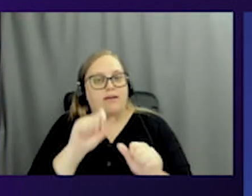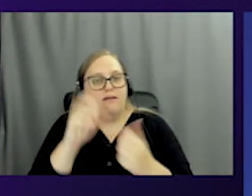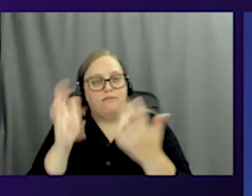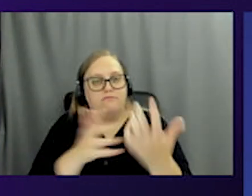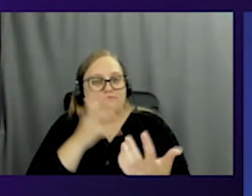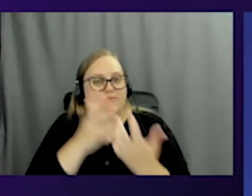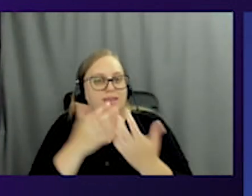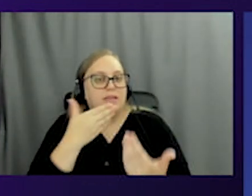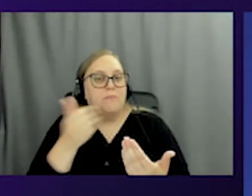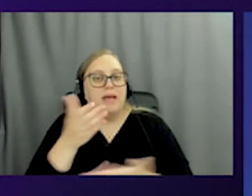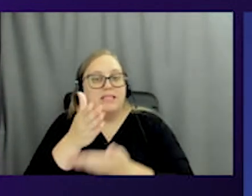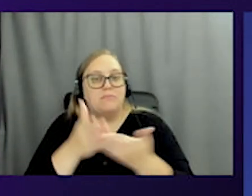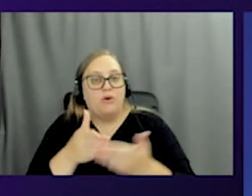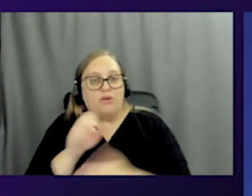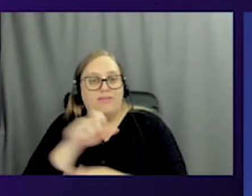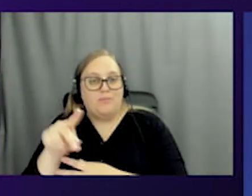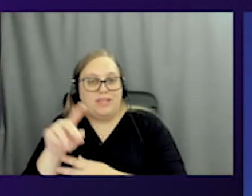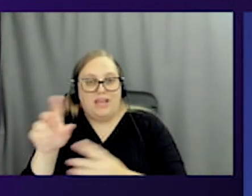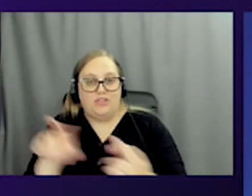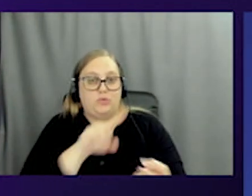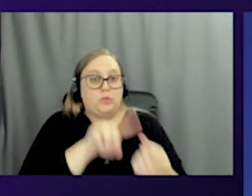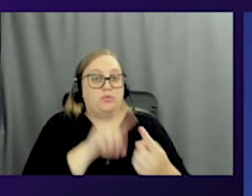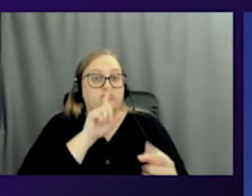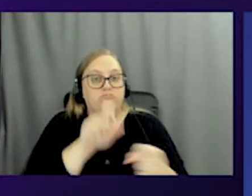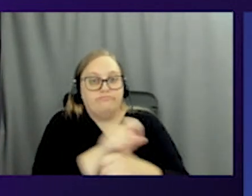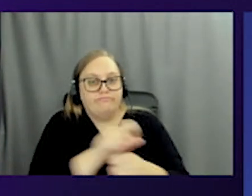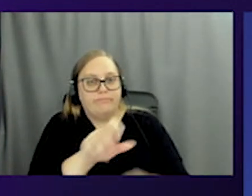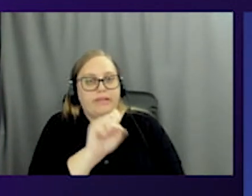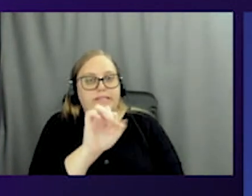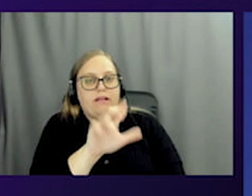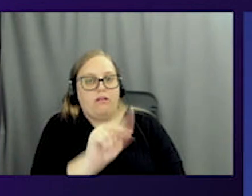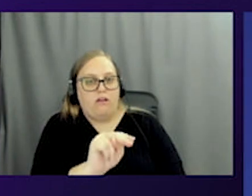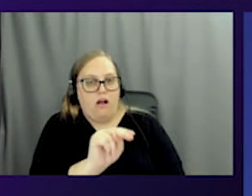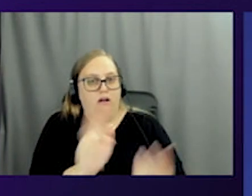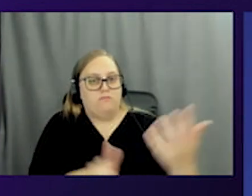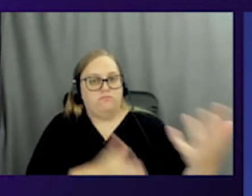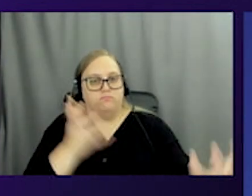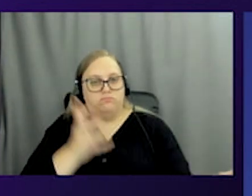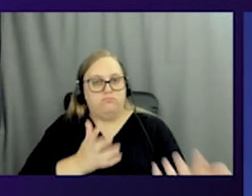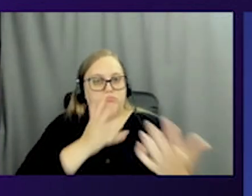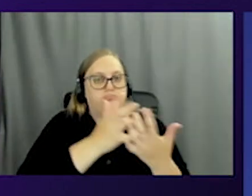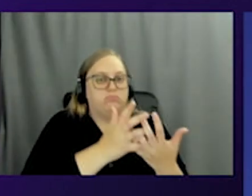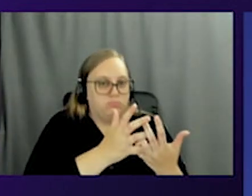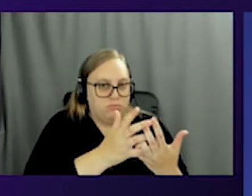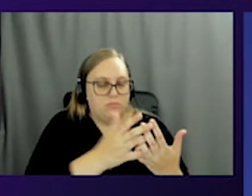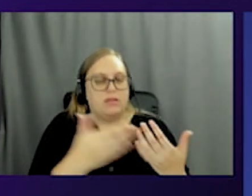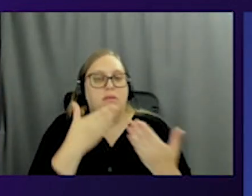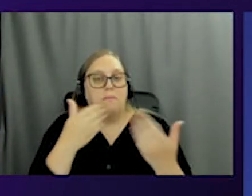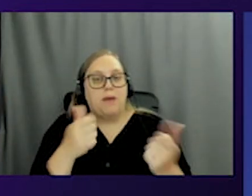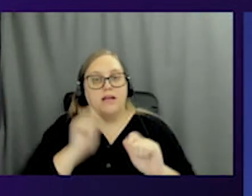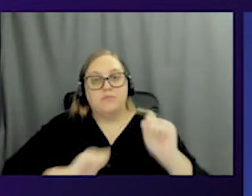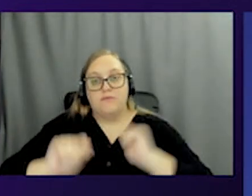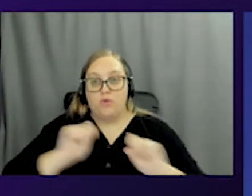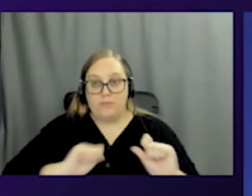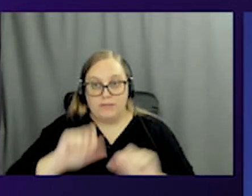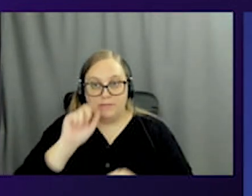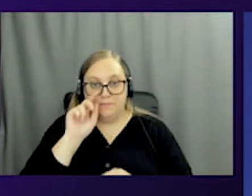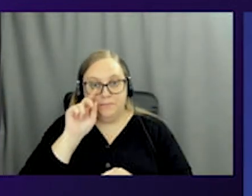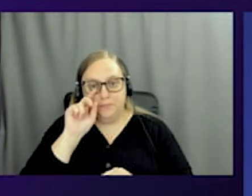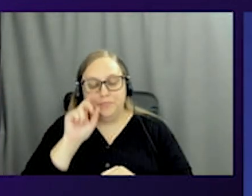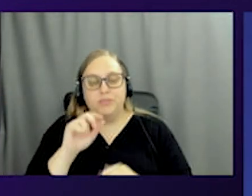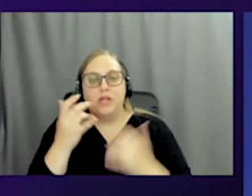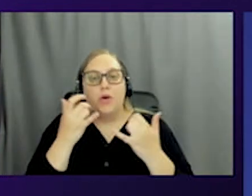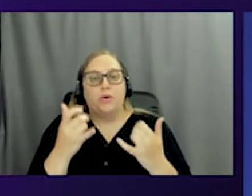part of the application to the best silicon to get the best price performance. Now, then there's the